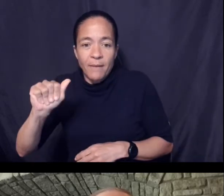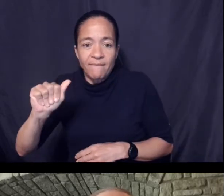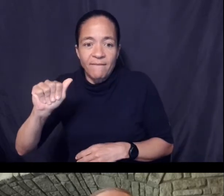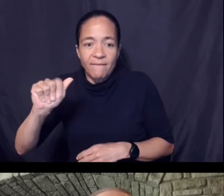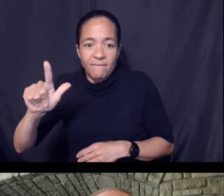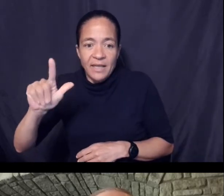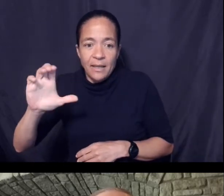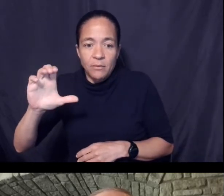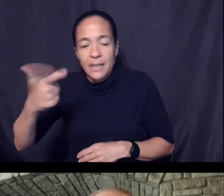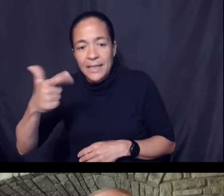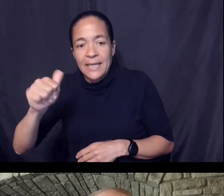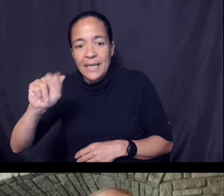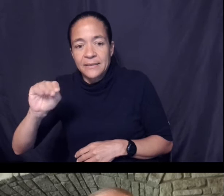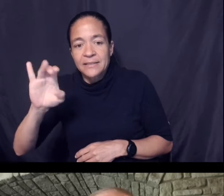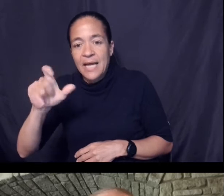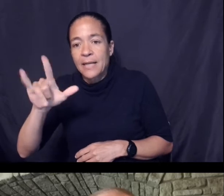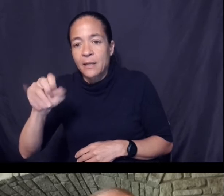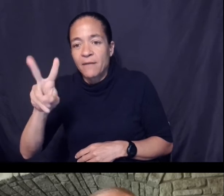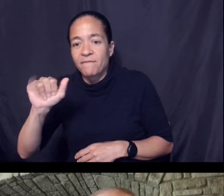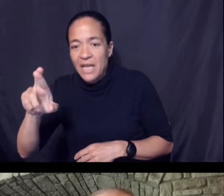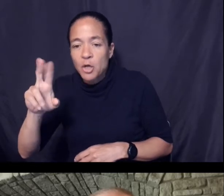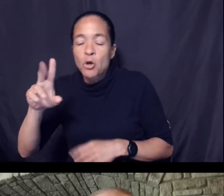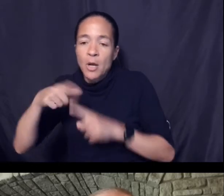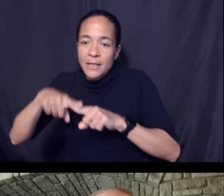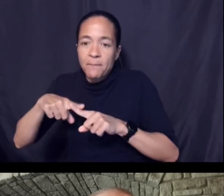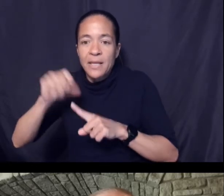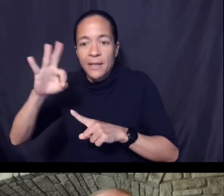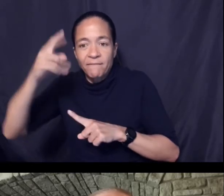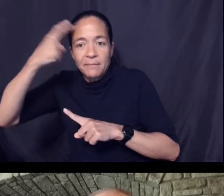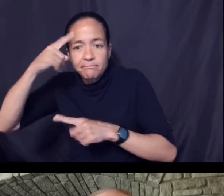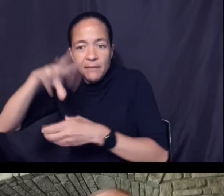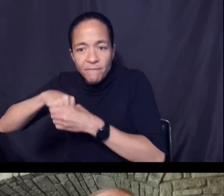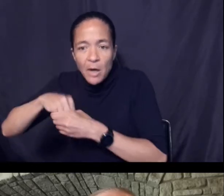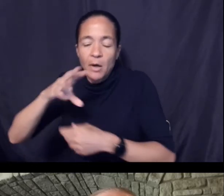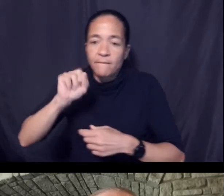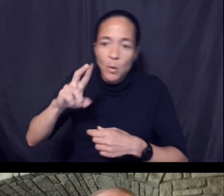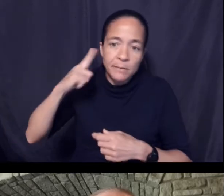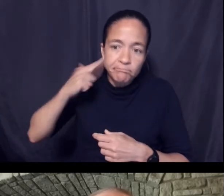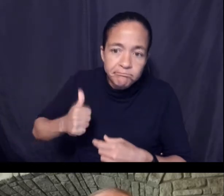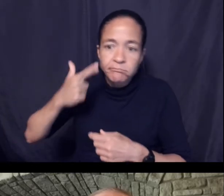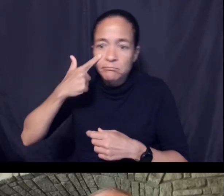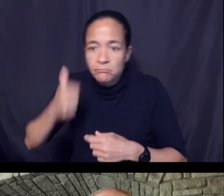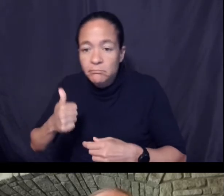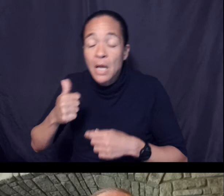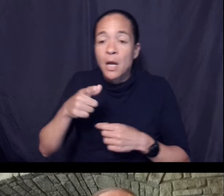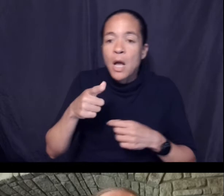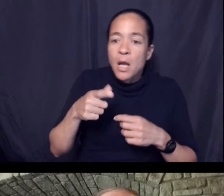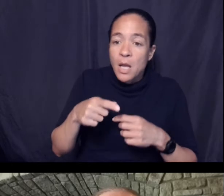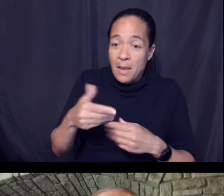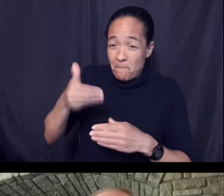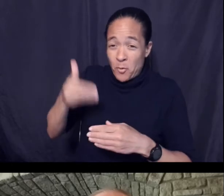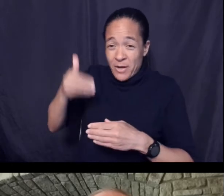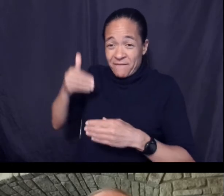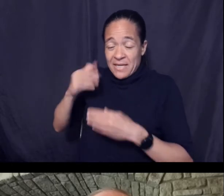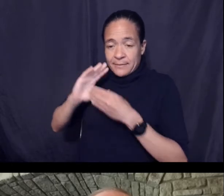symptomatic infants with CNS involvement or central nervous system involvement. And as you've heard in previous presentations, about